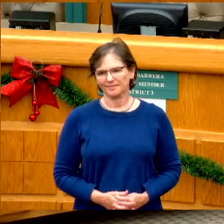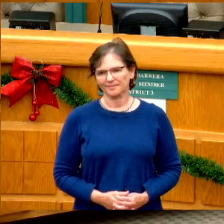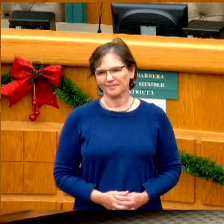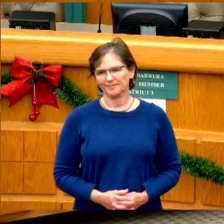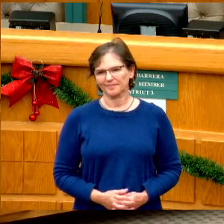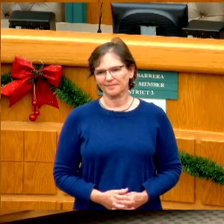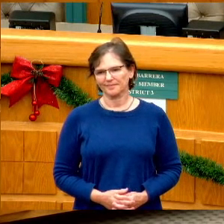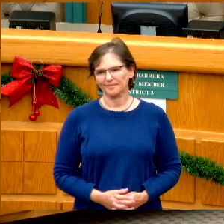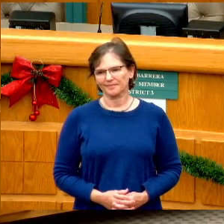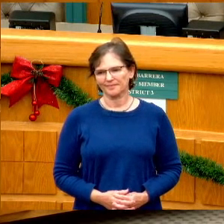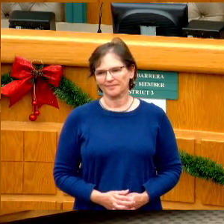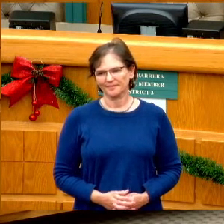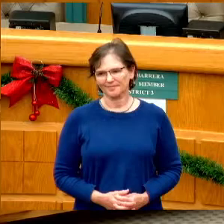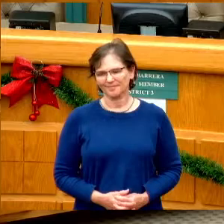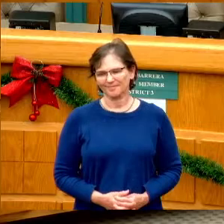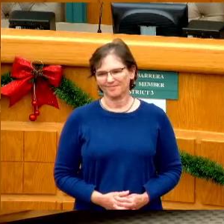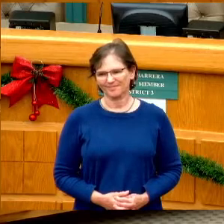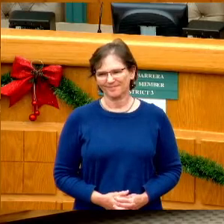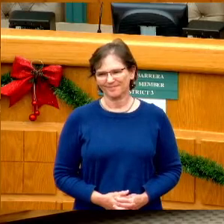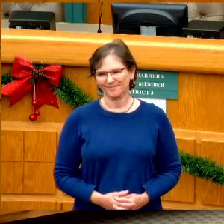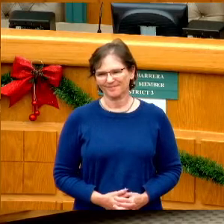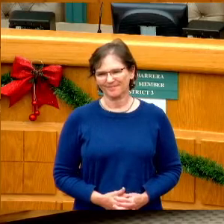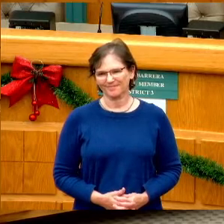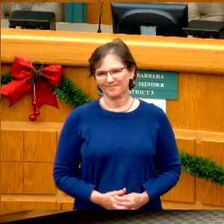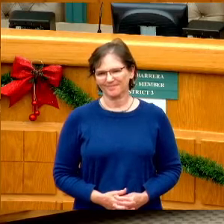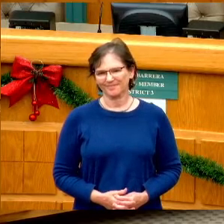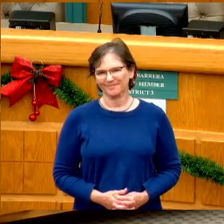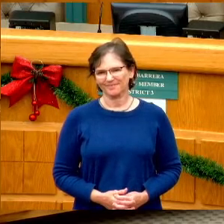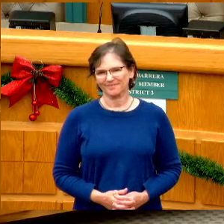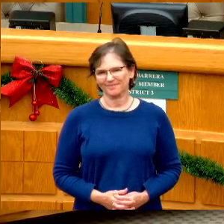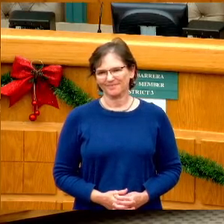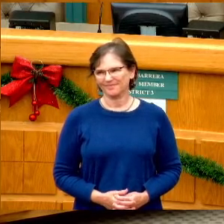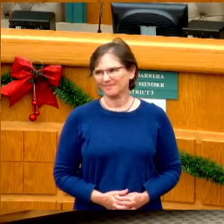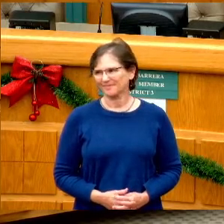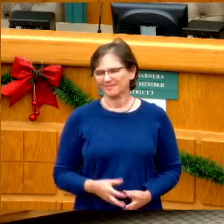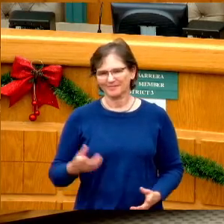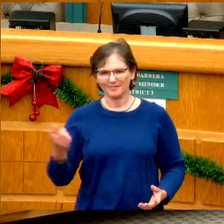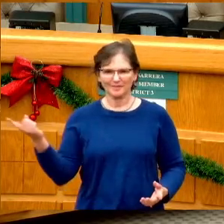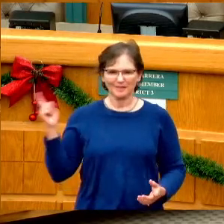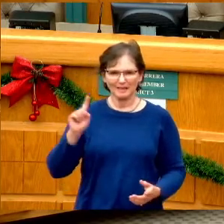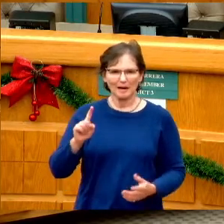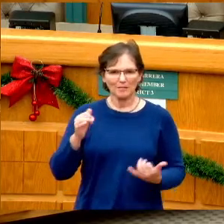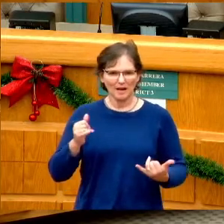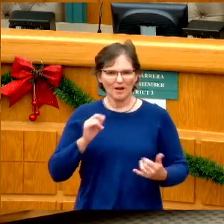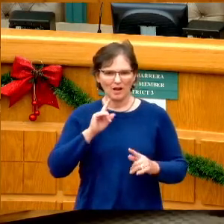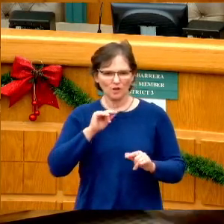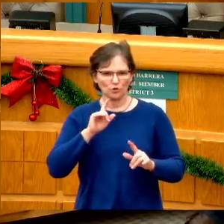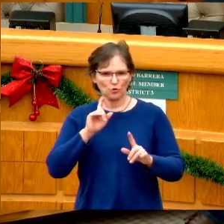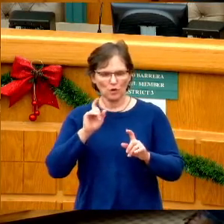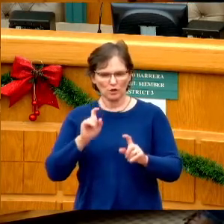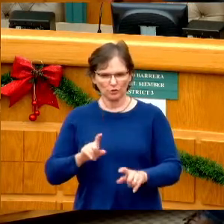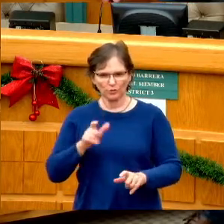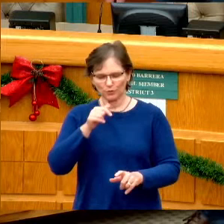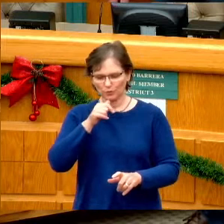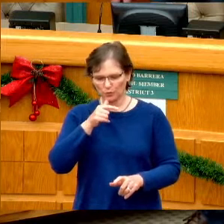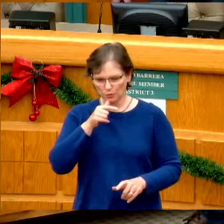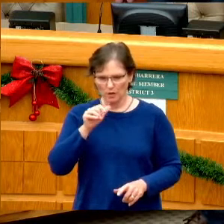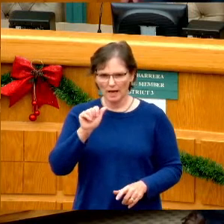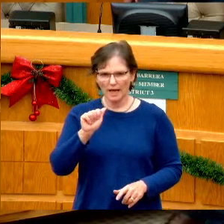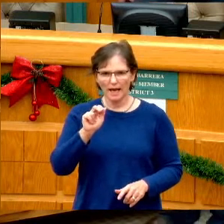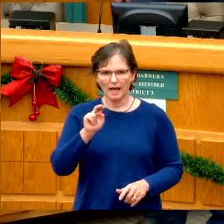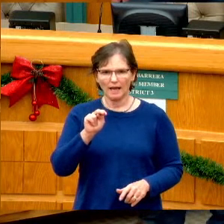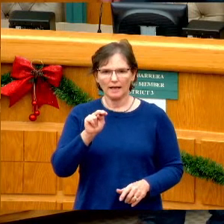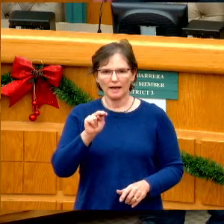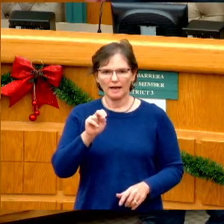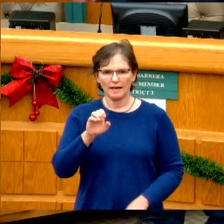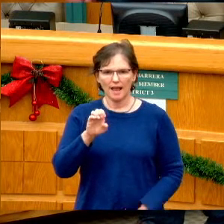Antonio y Austin. Se estima que este nuevo brote o segunda ola de casos va a continuar hasta finales del mes. Les recordamos que el